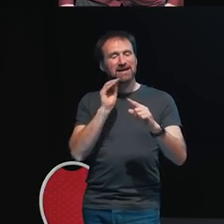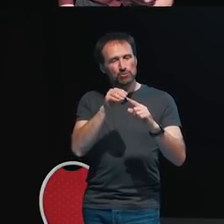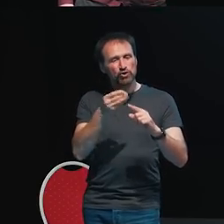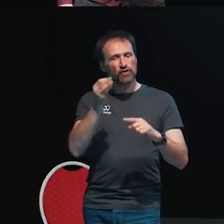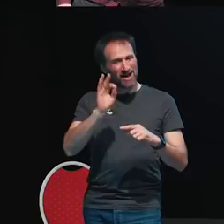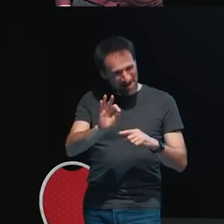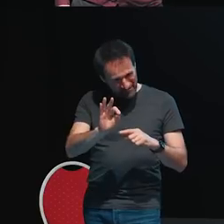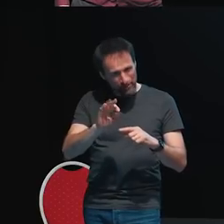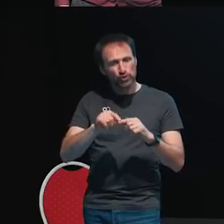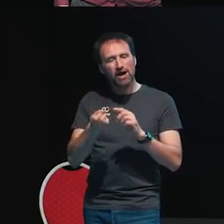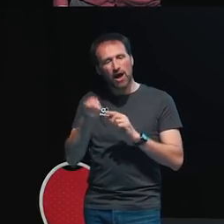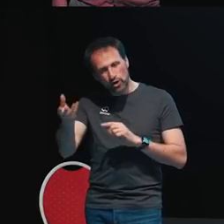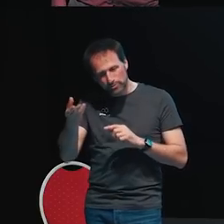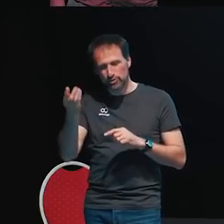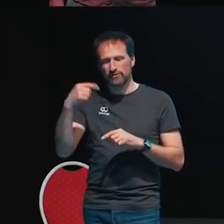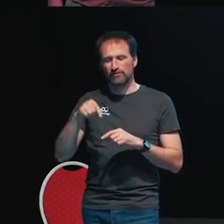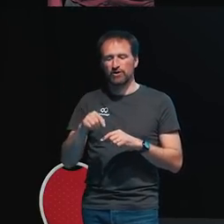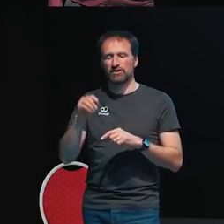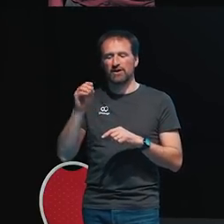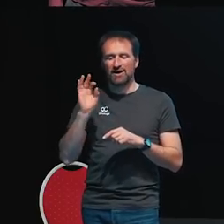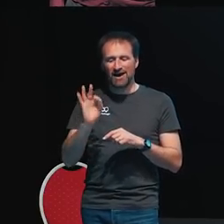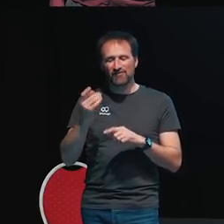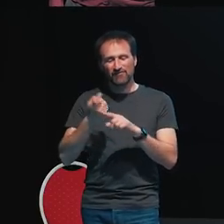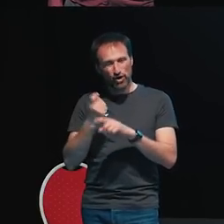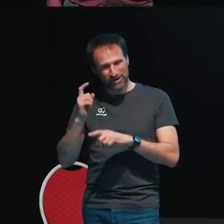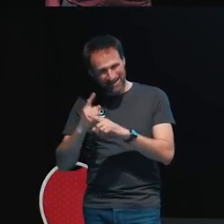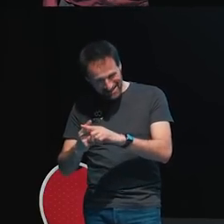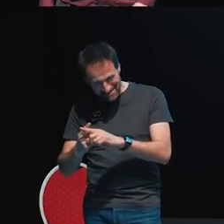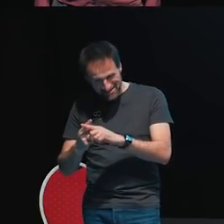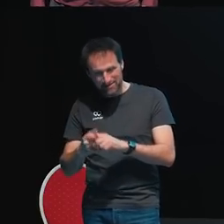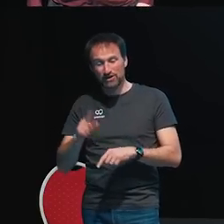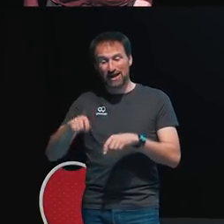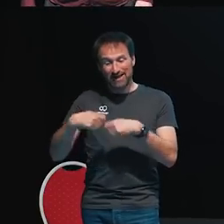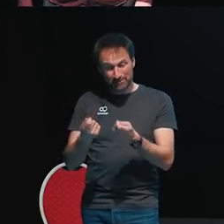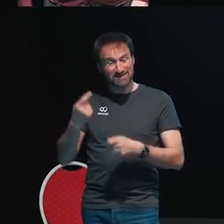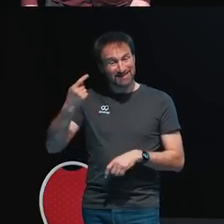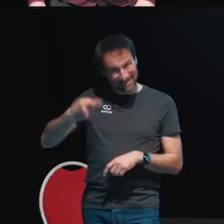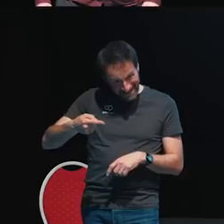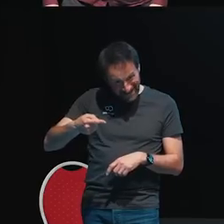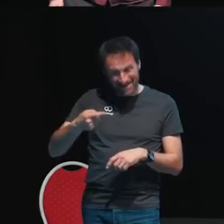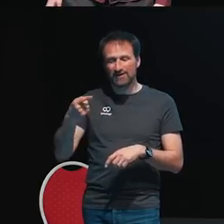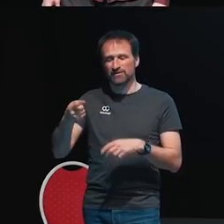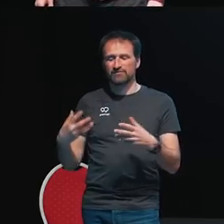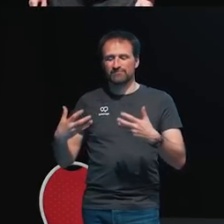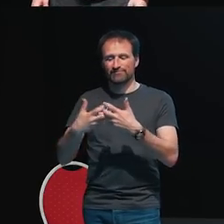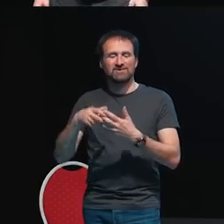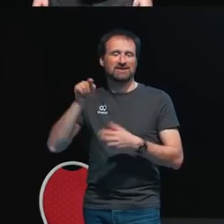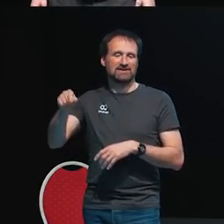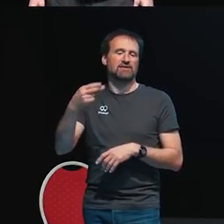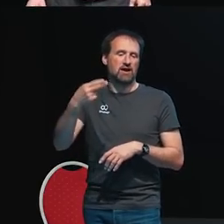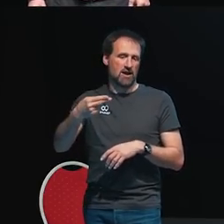the output of applying F to the X is fed into G, the result is fed into H. So whenever you have